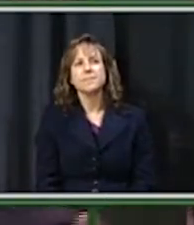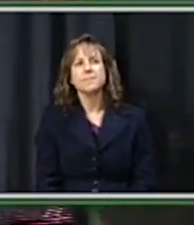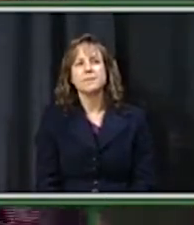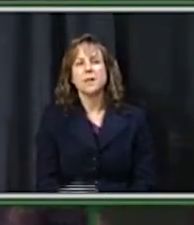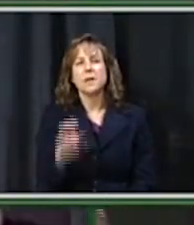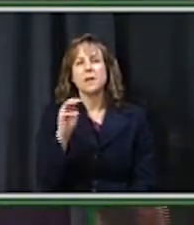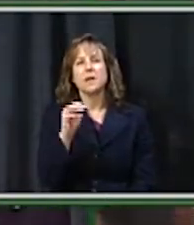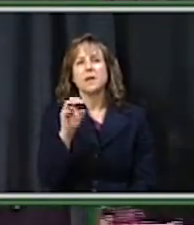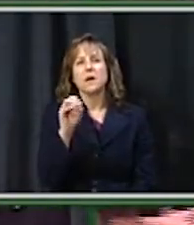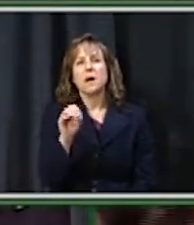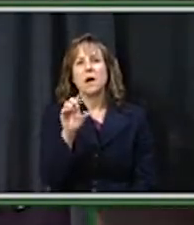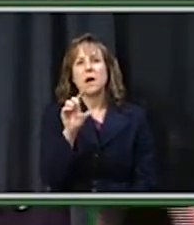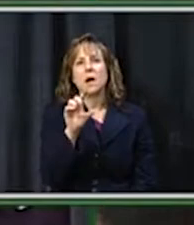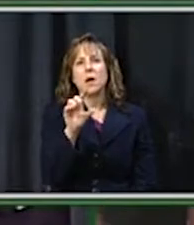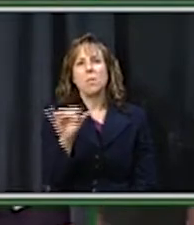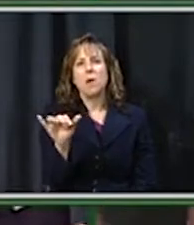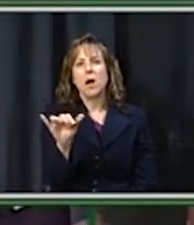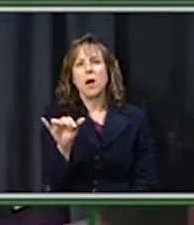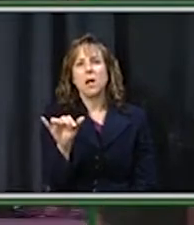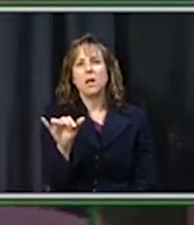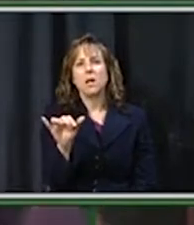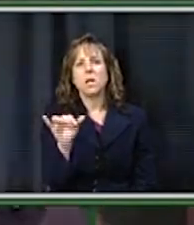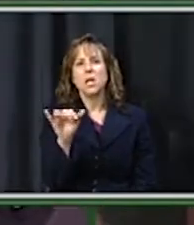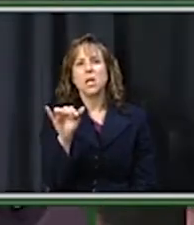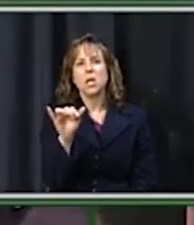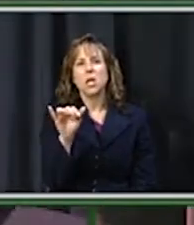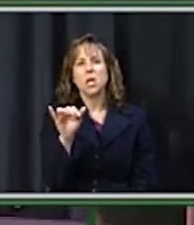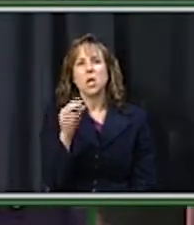Molly Kate Taylor Crooker.